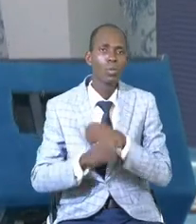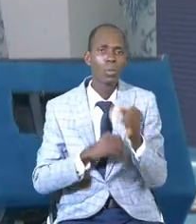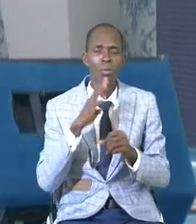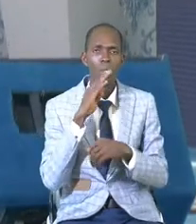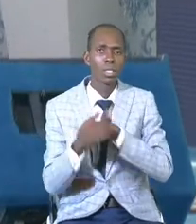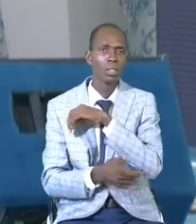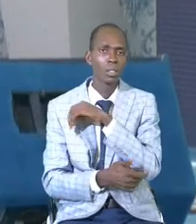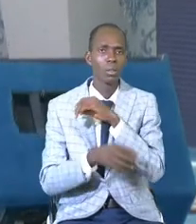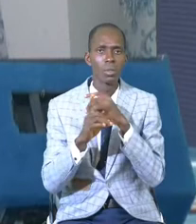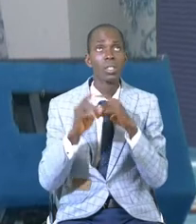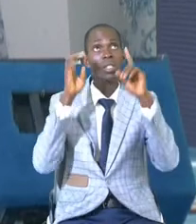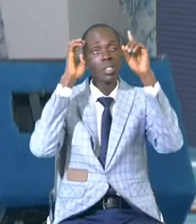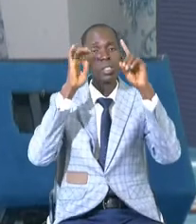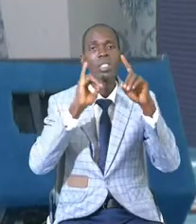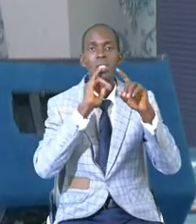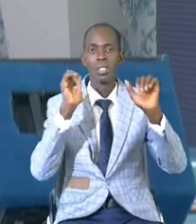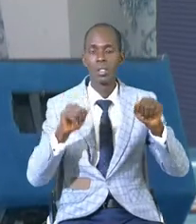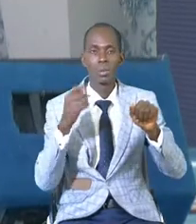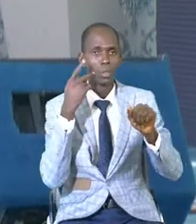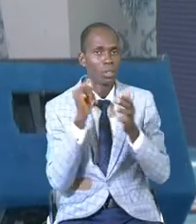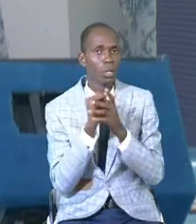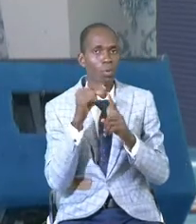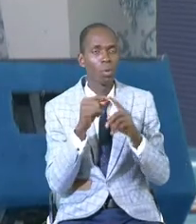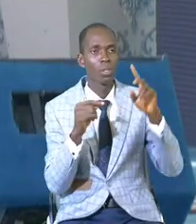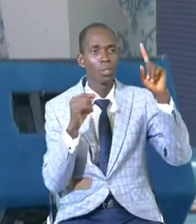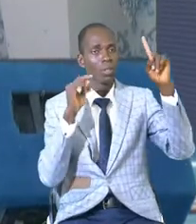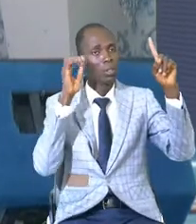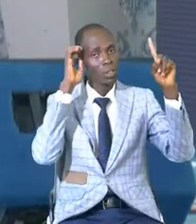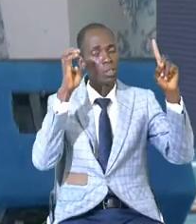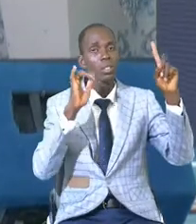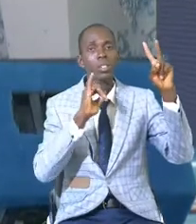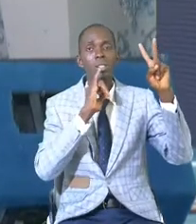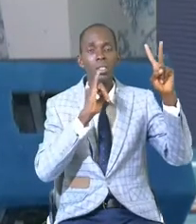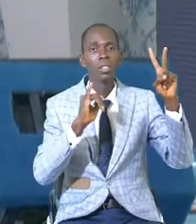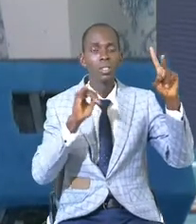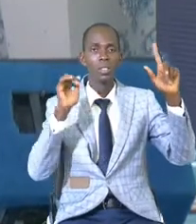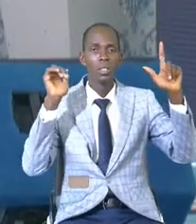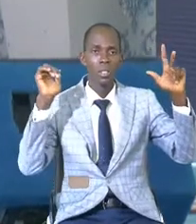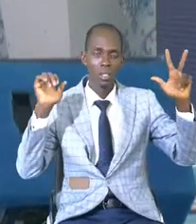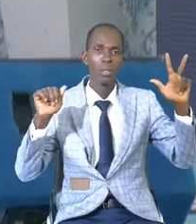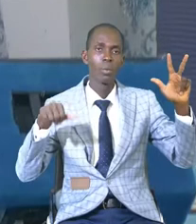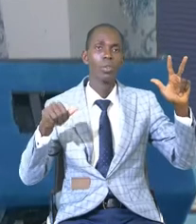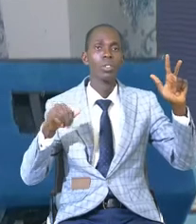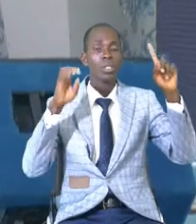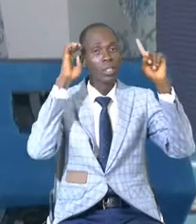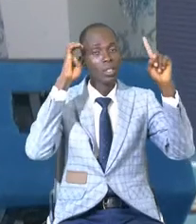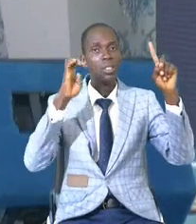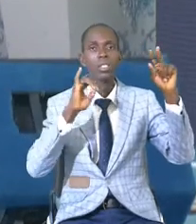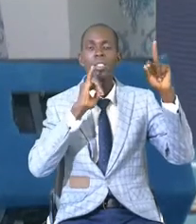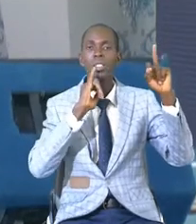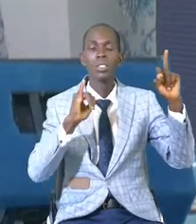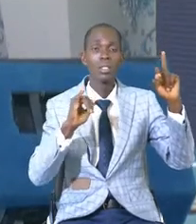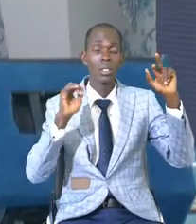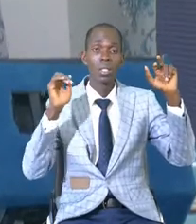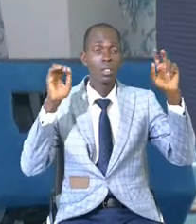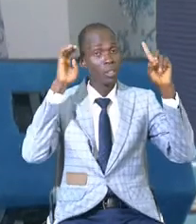able. Those are the three words again. He is able. On your behalf, he is able. At